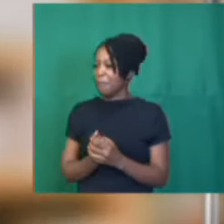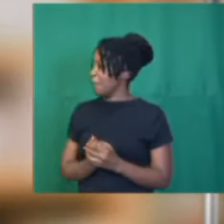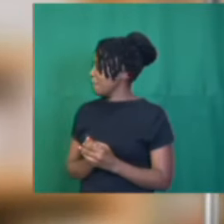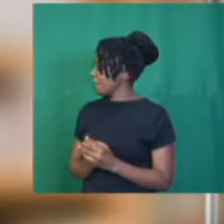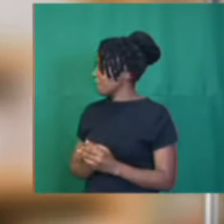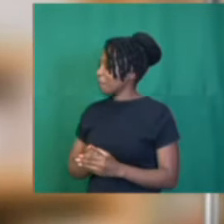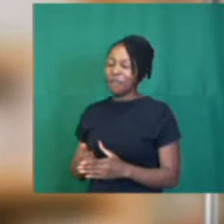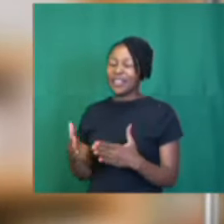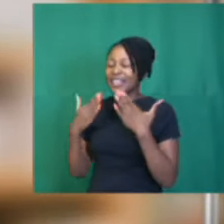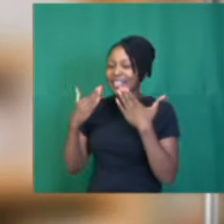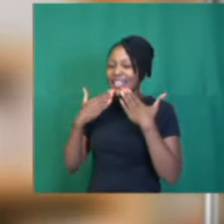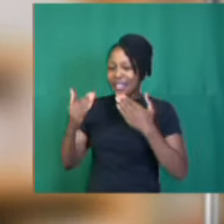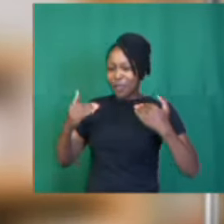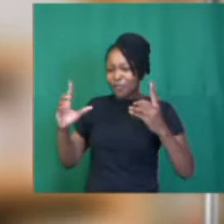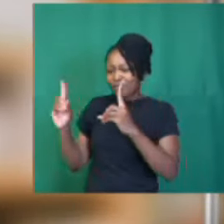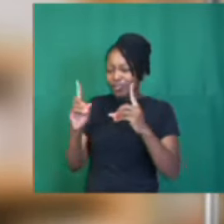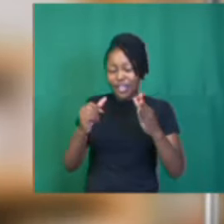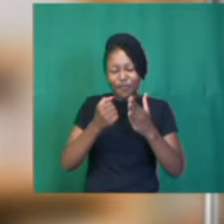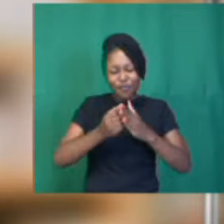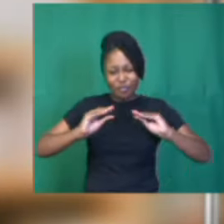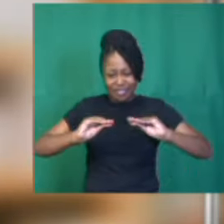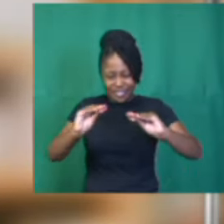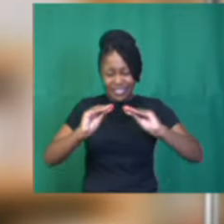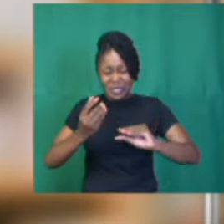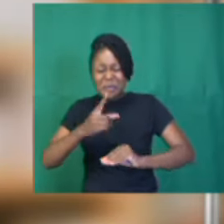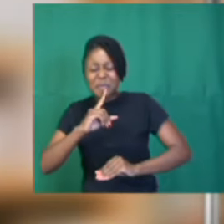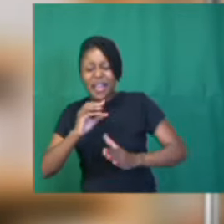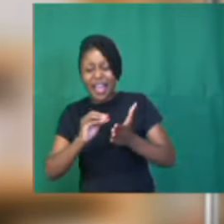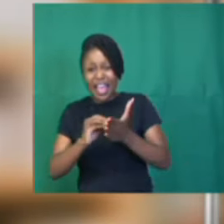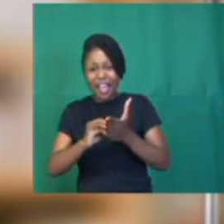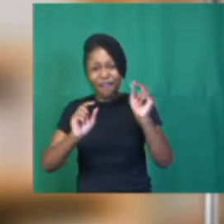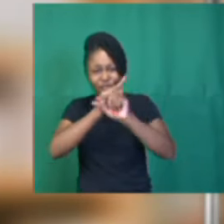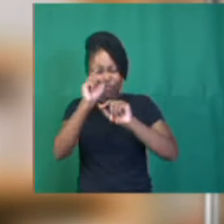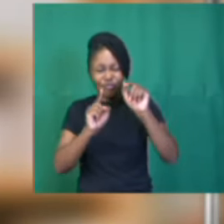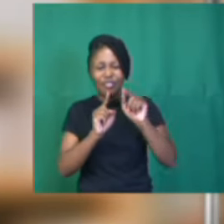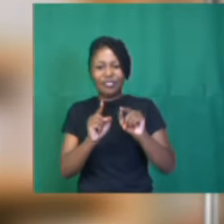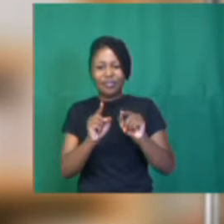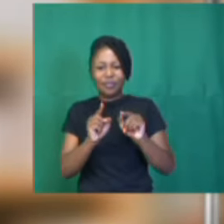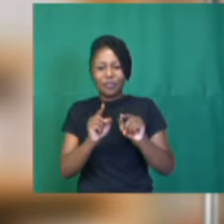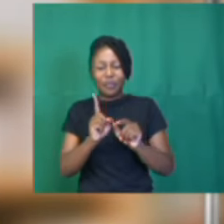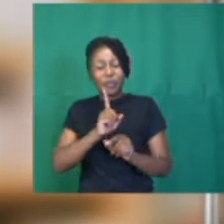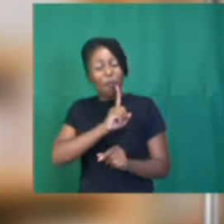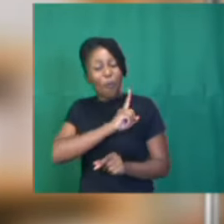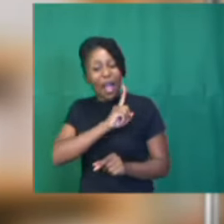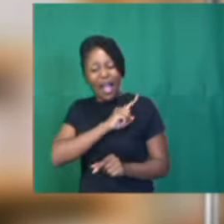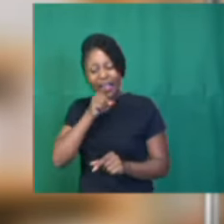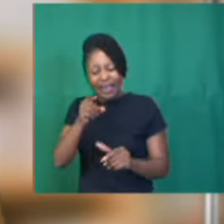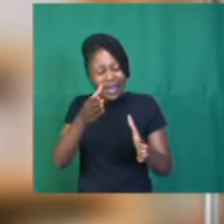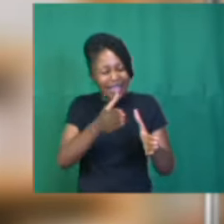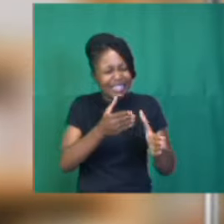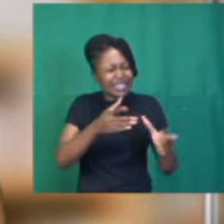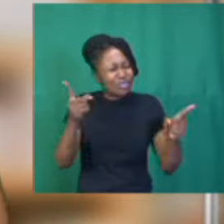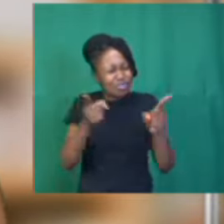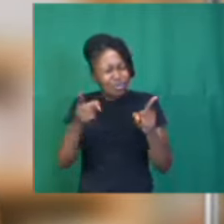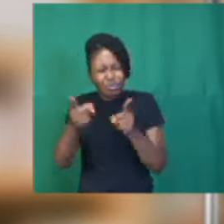for teaching. There's a question that says, why do the answers in intensive reading need to be brief? Please